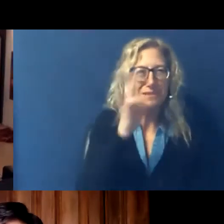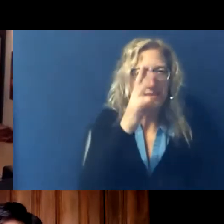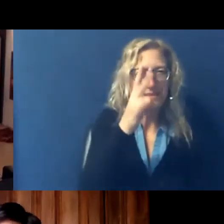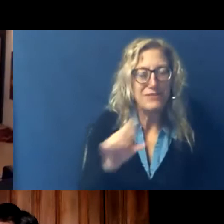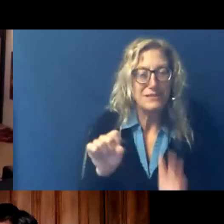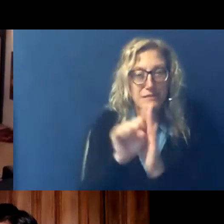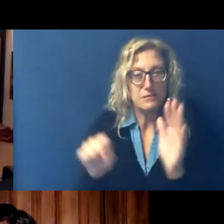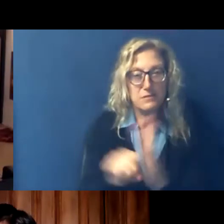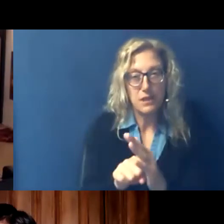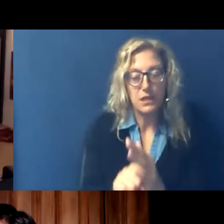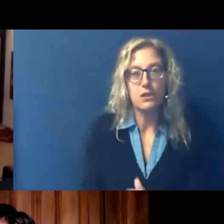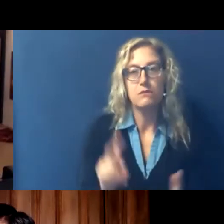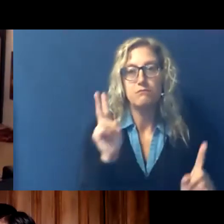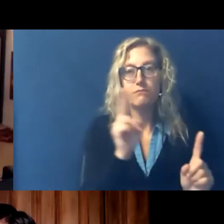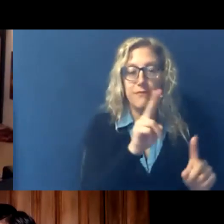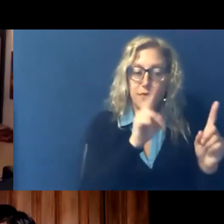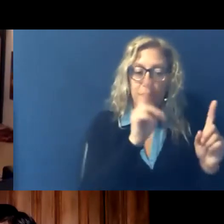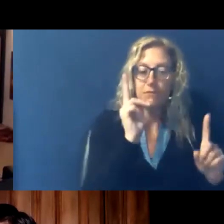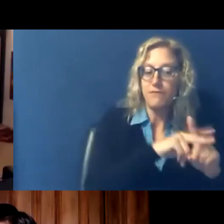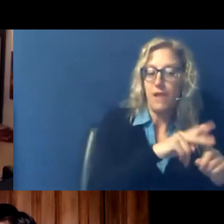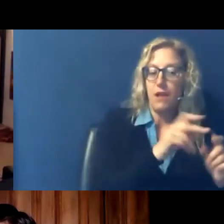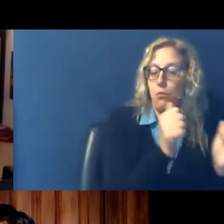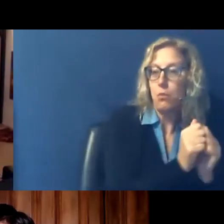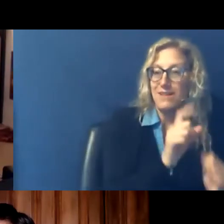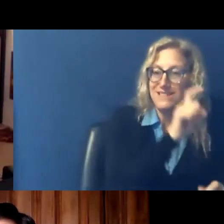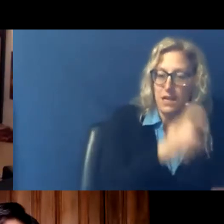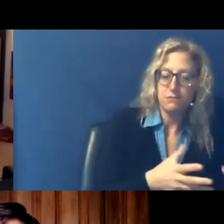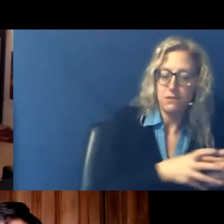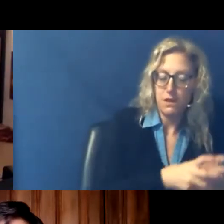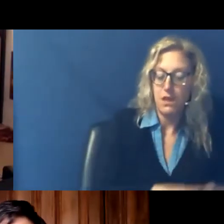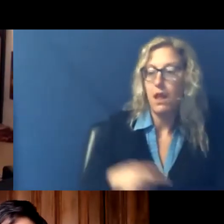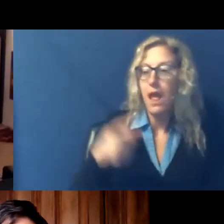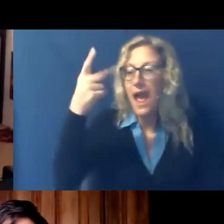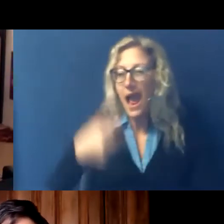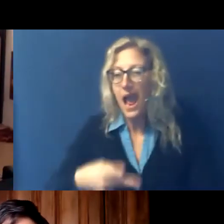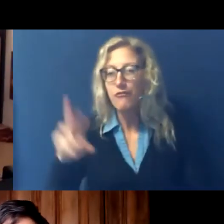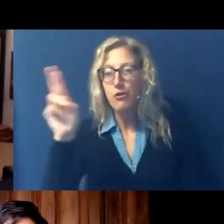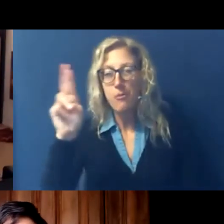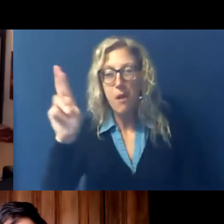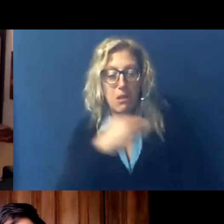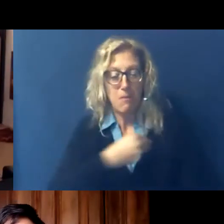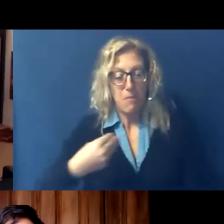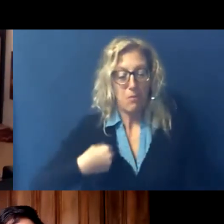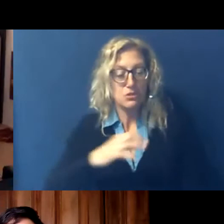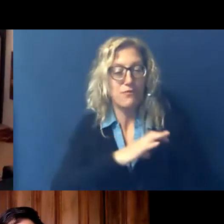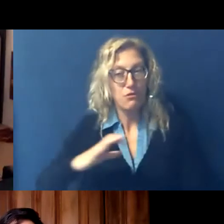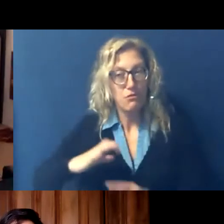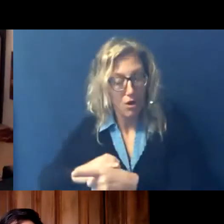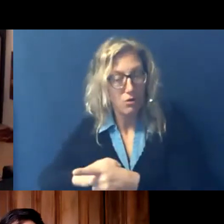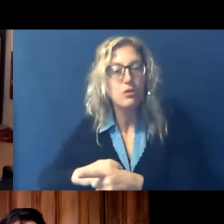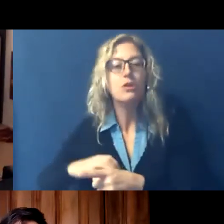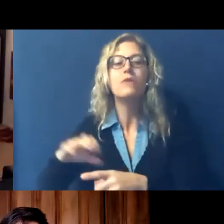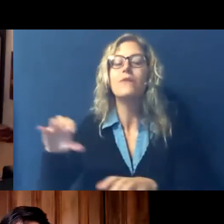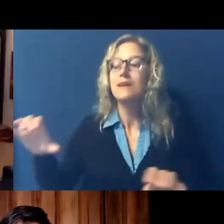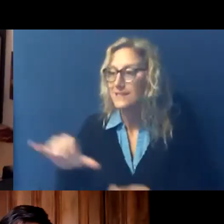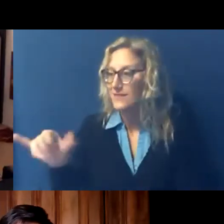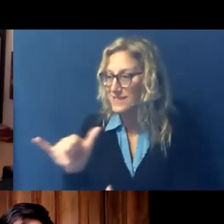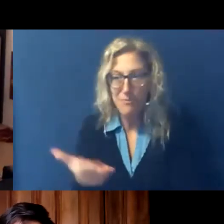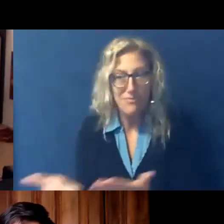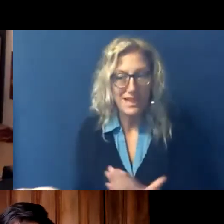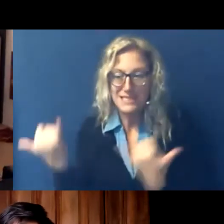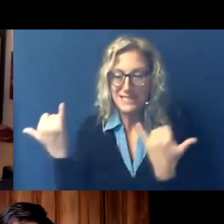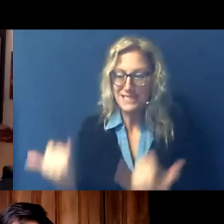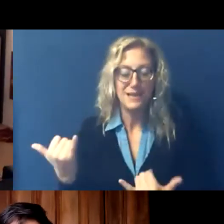filed a brief on Texas's side. More than half of the Republican members of Congress have done so too earlier today. And it's really